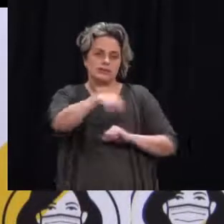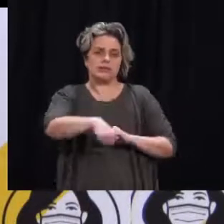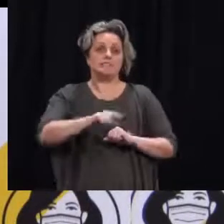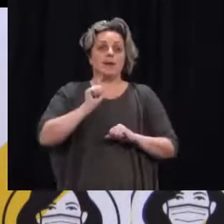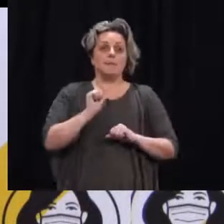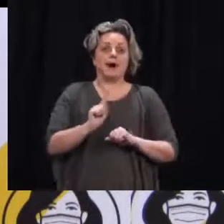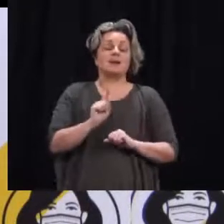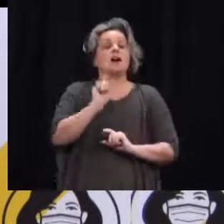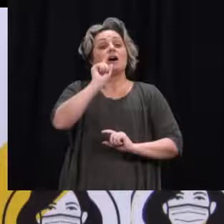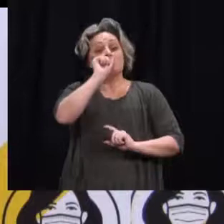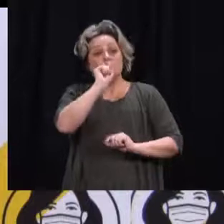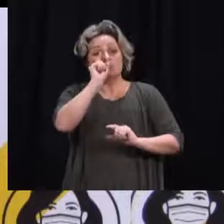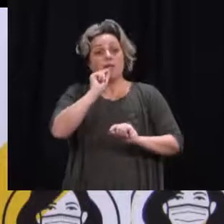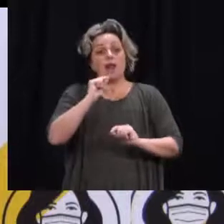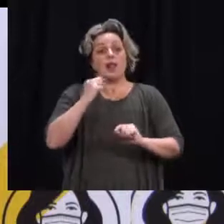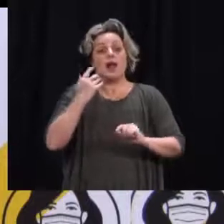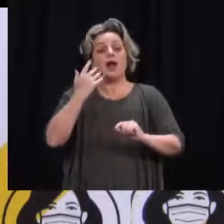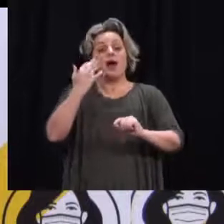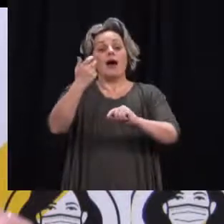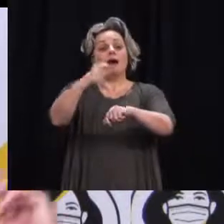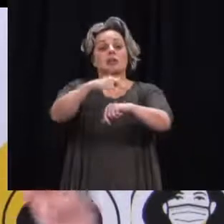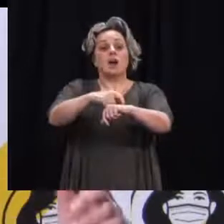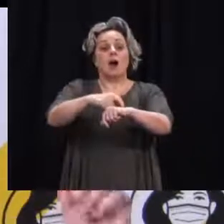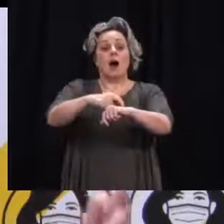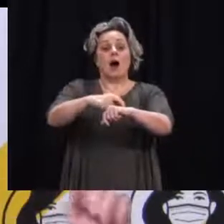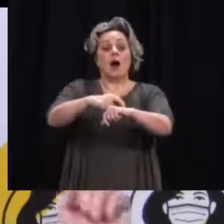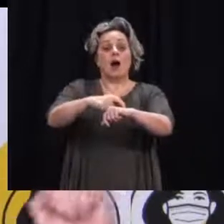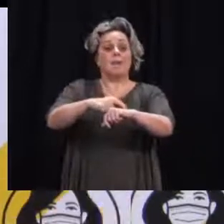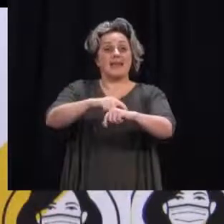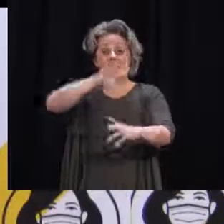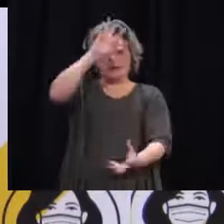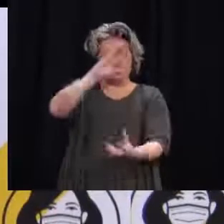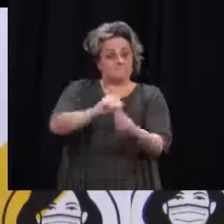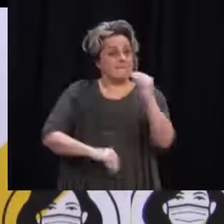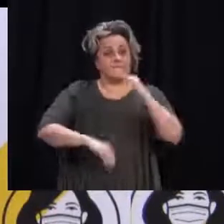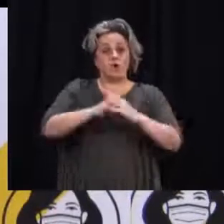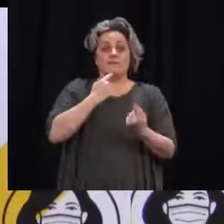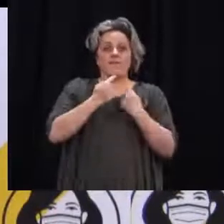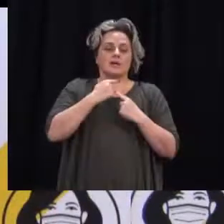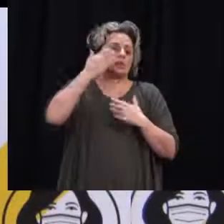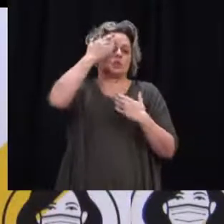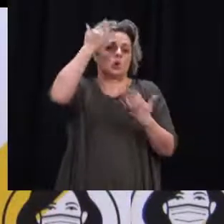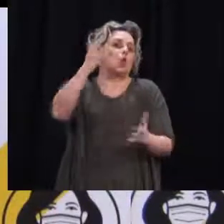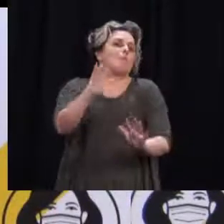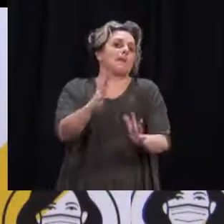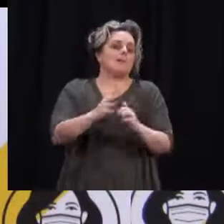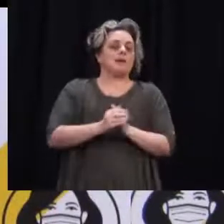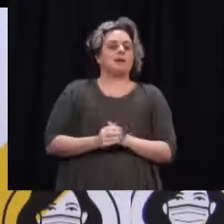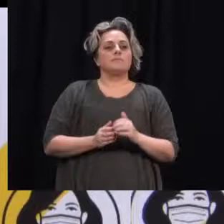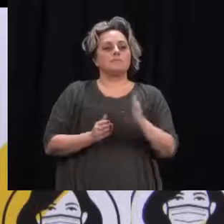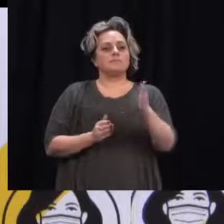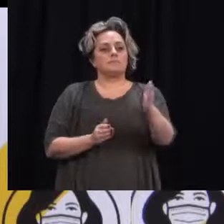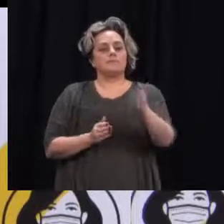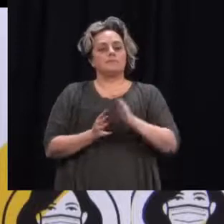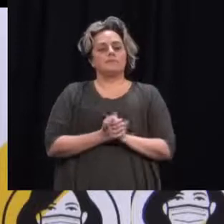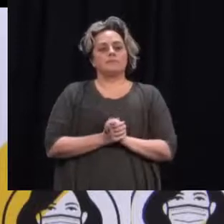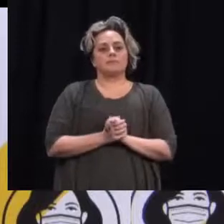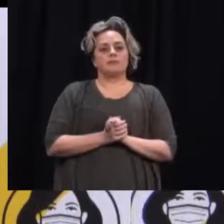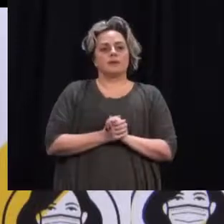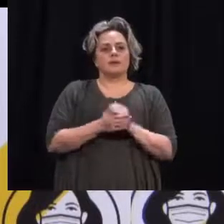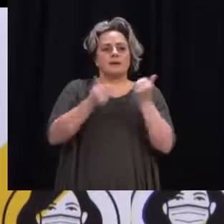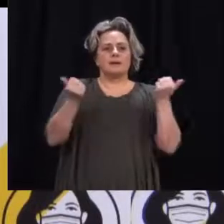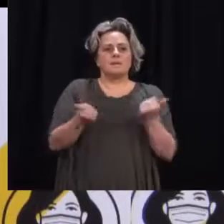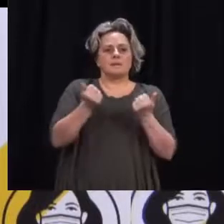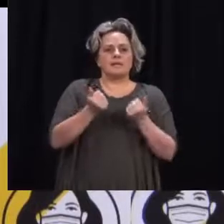is possible we don't get 100%. I'll just take Jenna and then we'll have to finish. We're seeing another flurry of